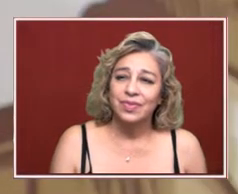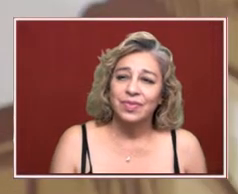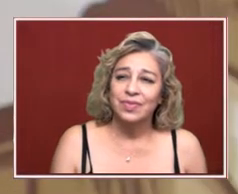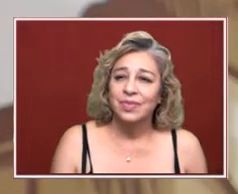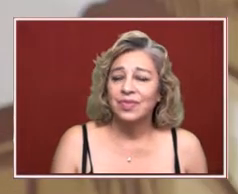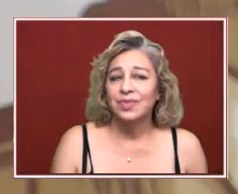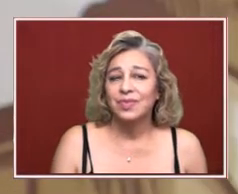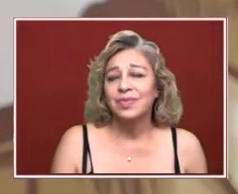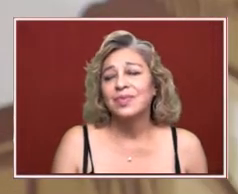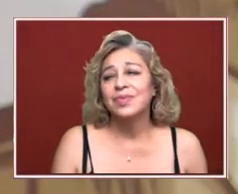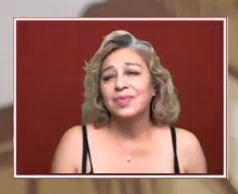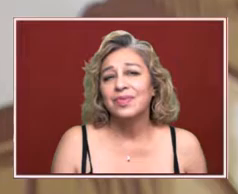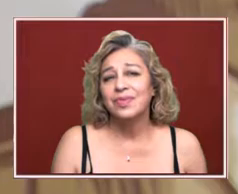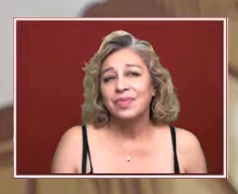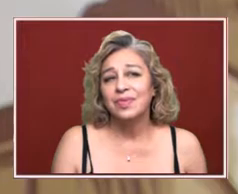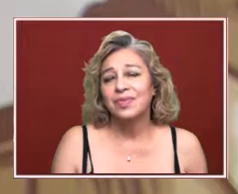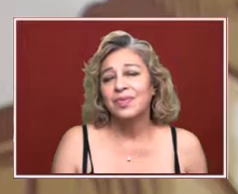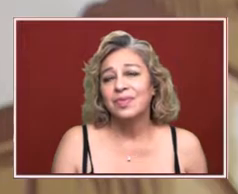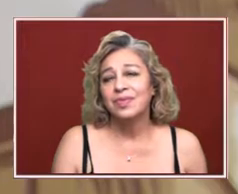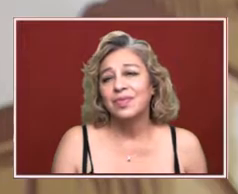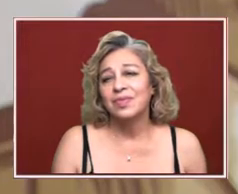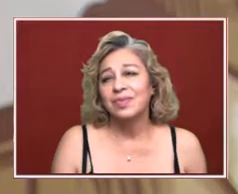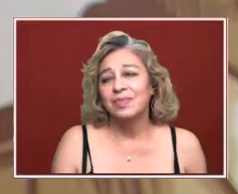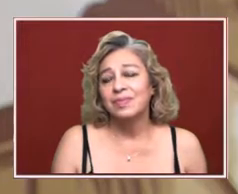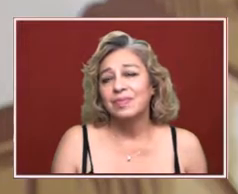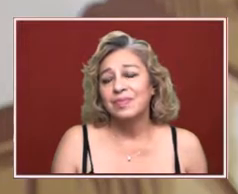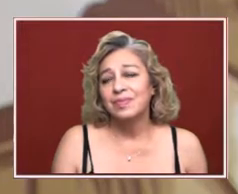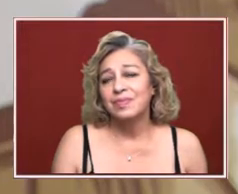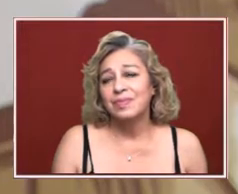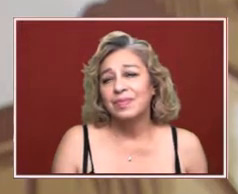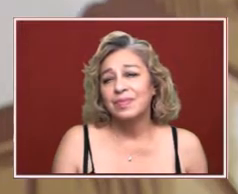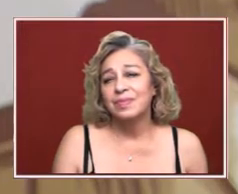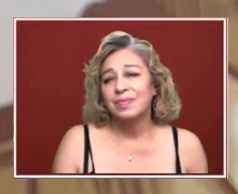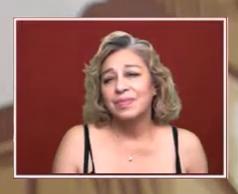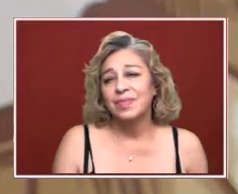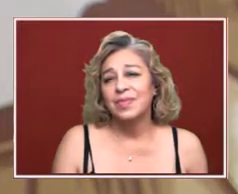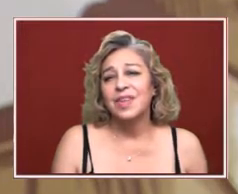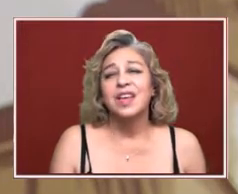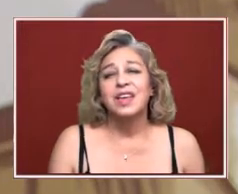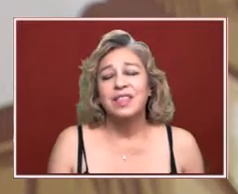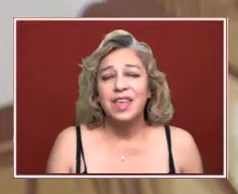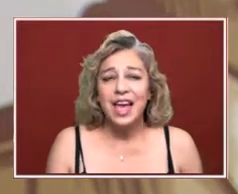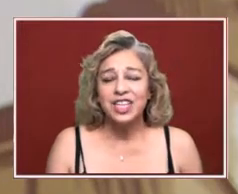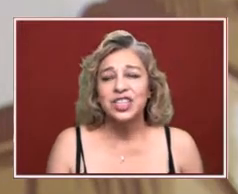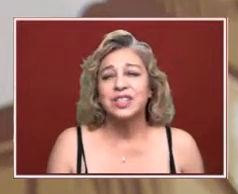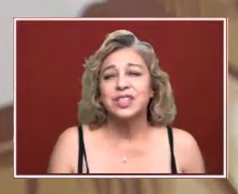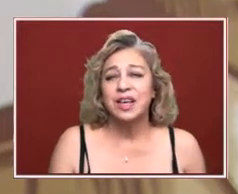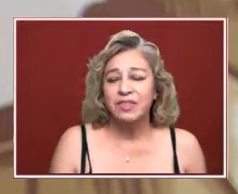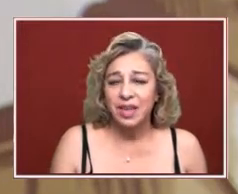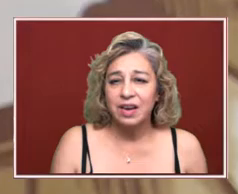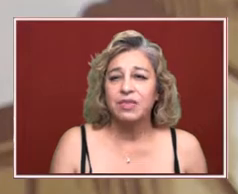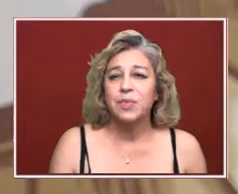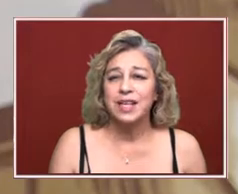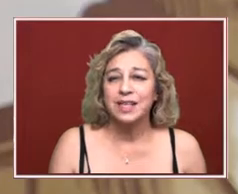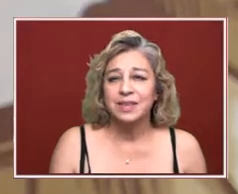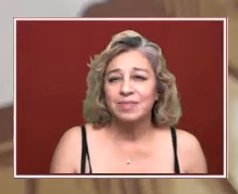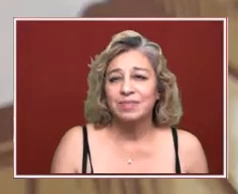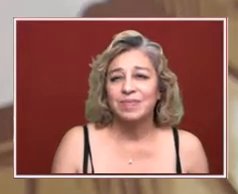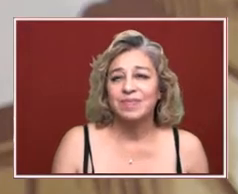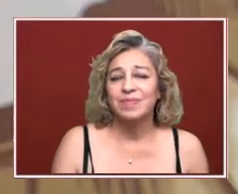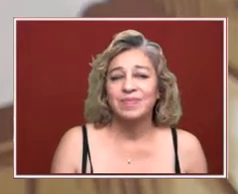Las acciones de el gobierno. The actions of the